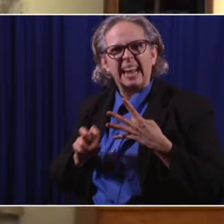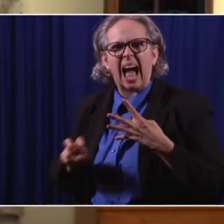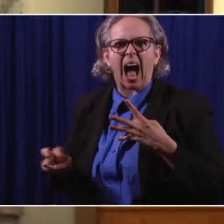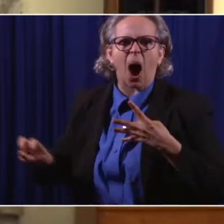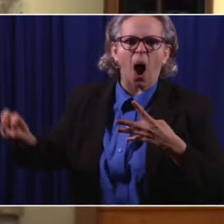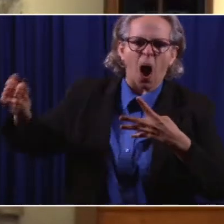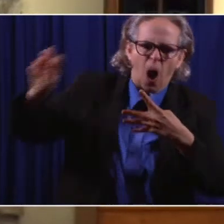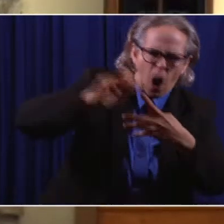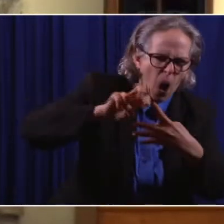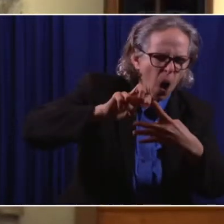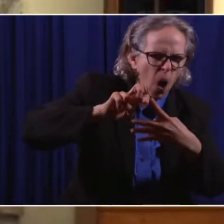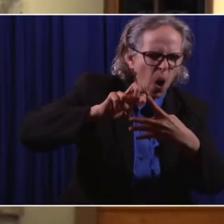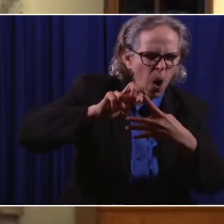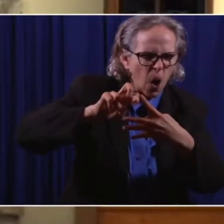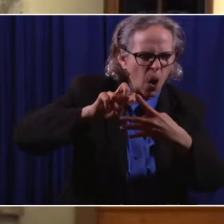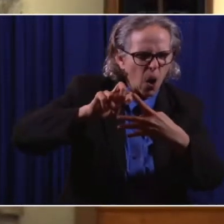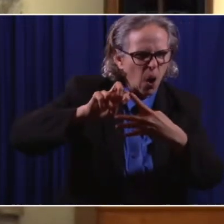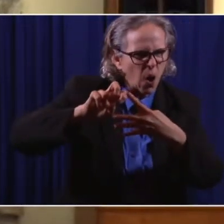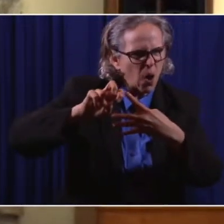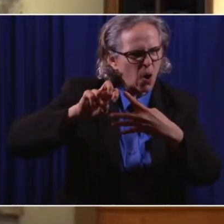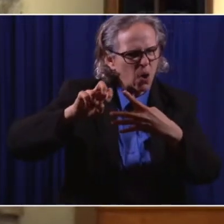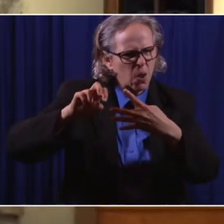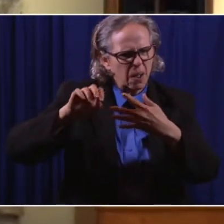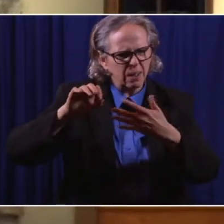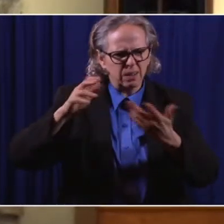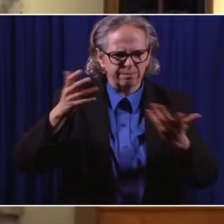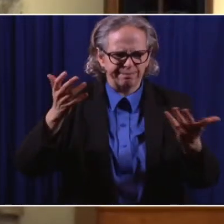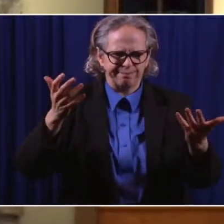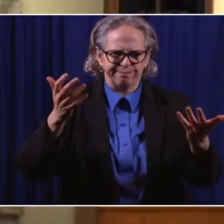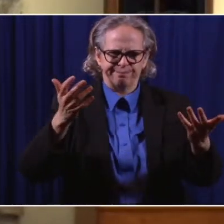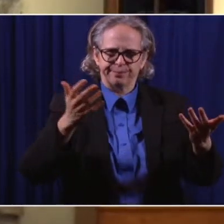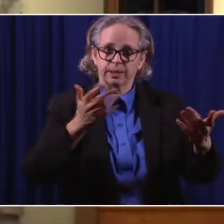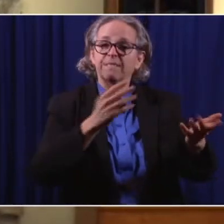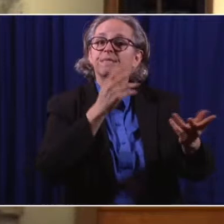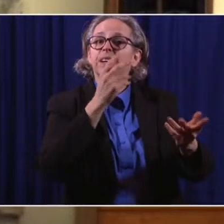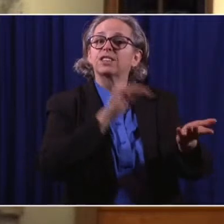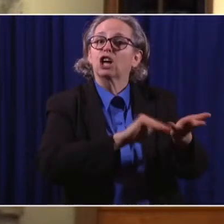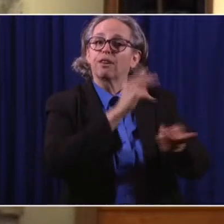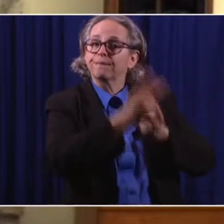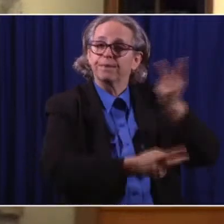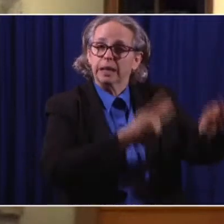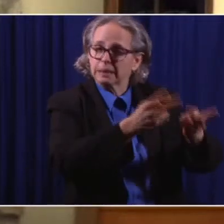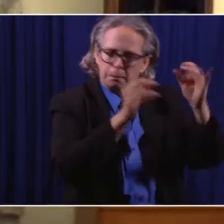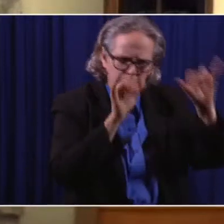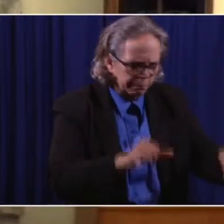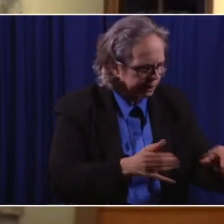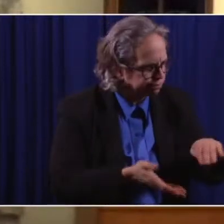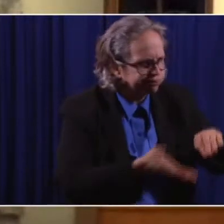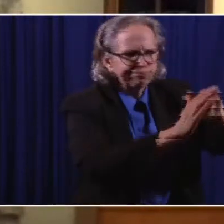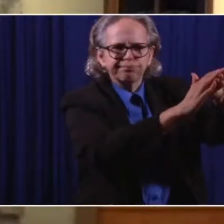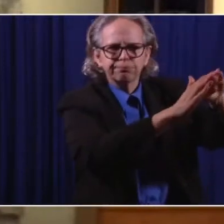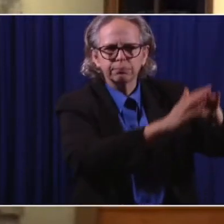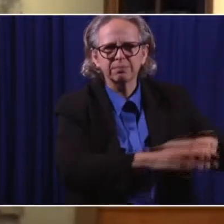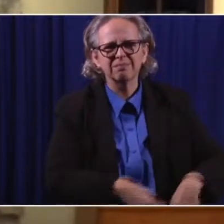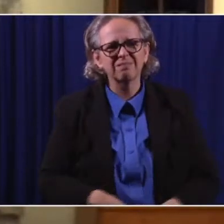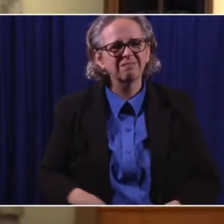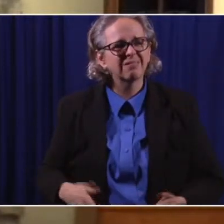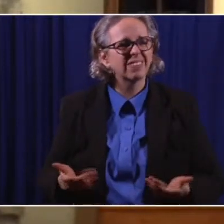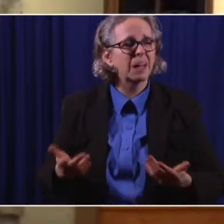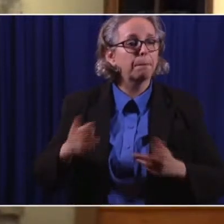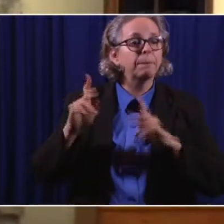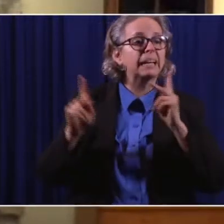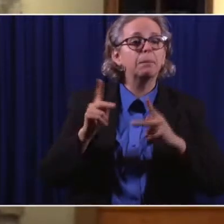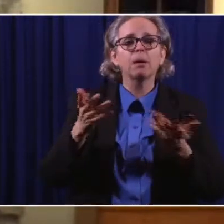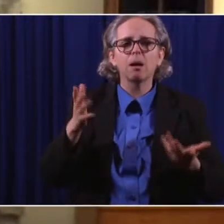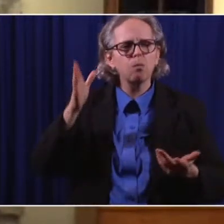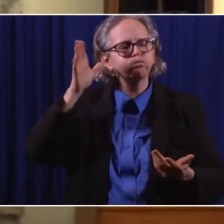for high incidence. They're seeing an increase in outpatient visits. The health department reports that events continue to happen